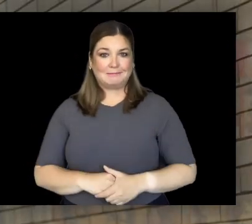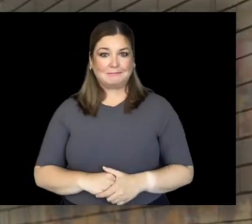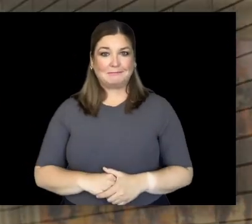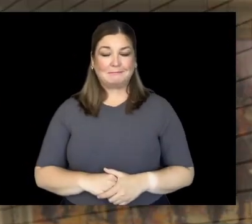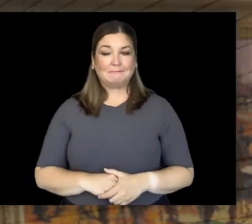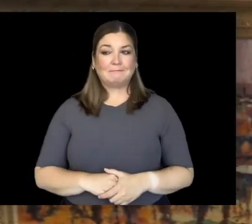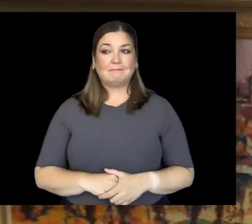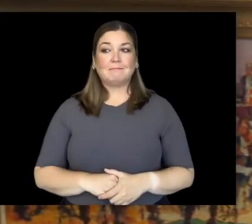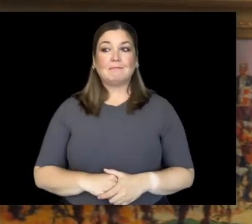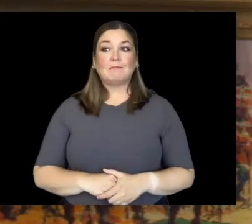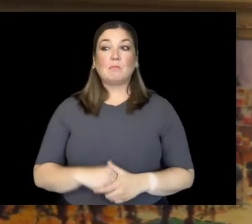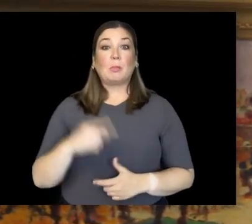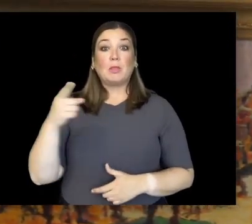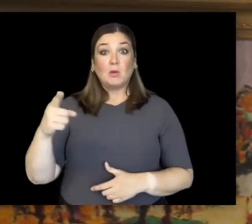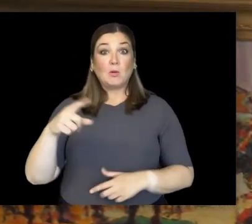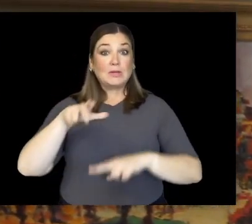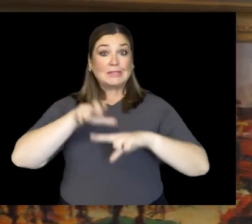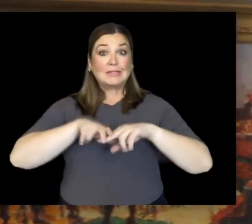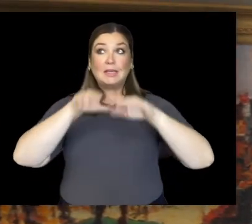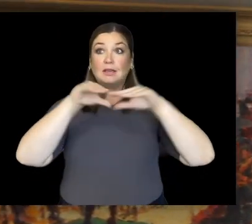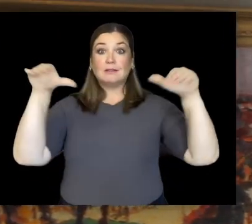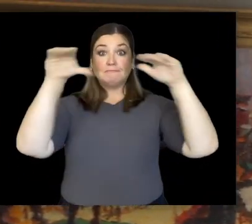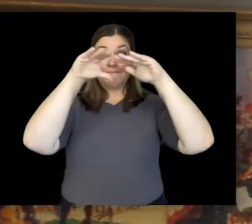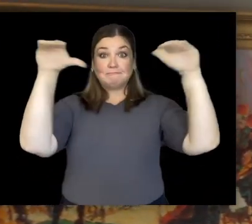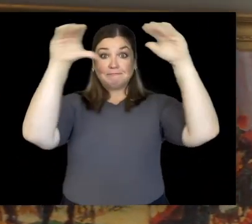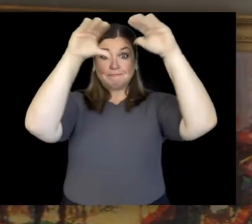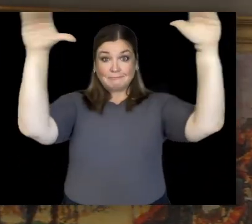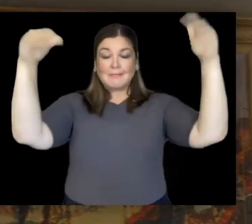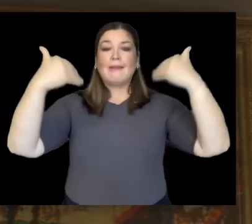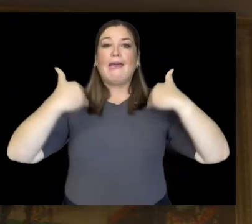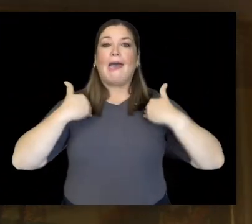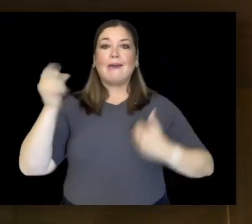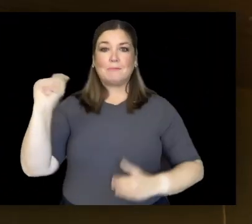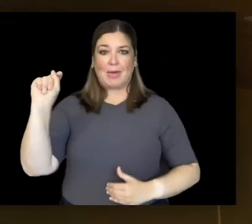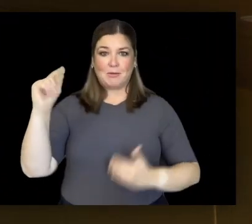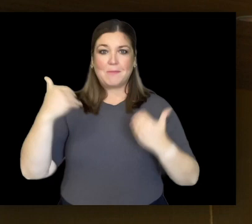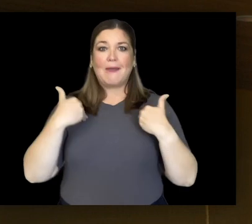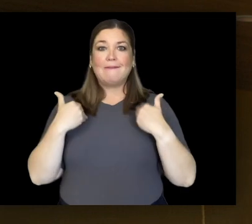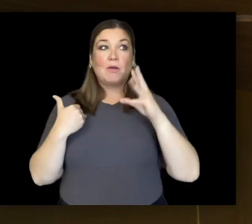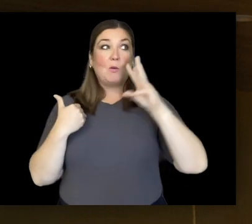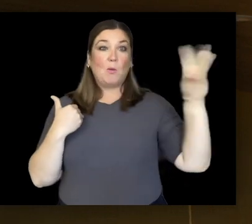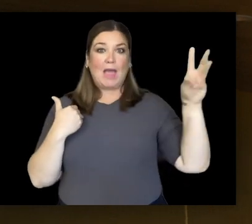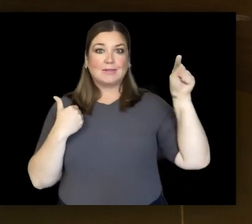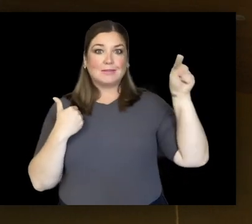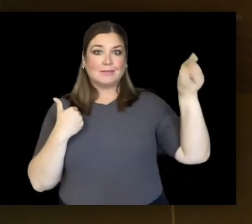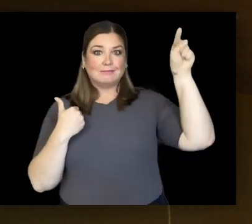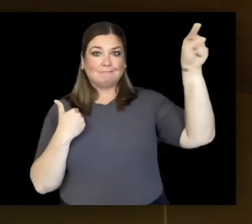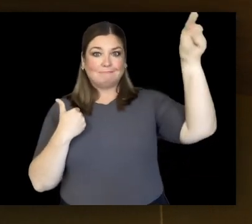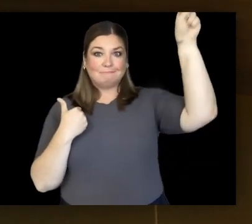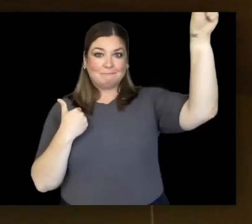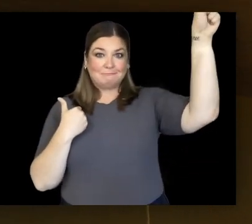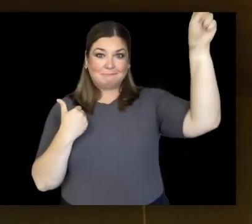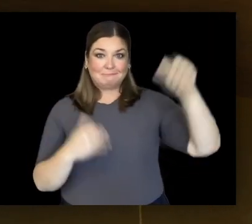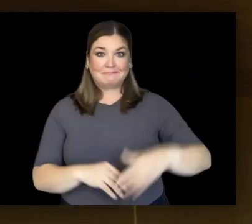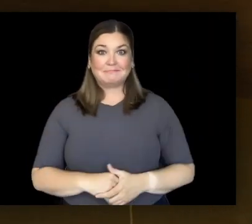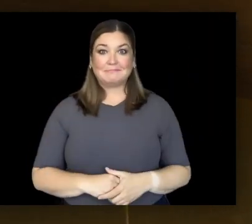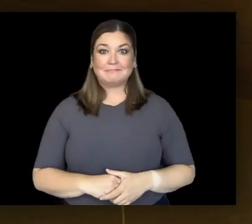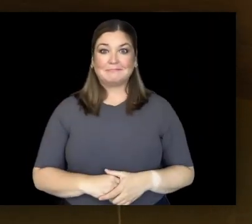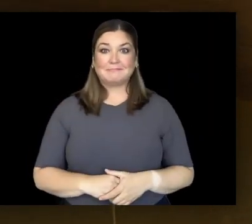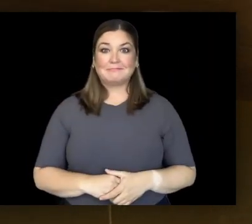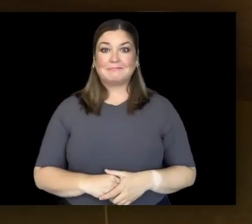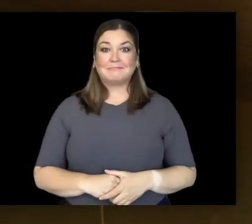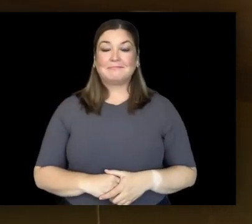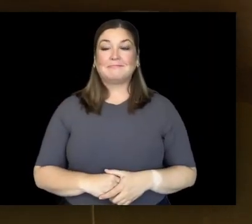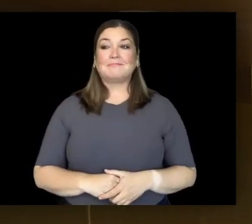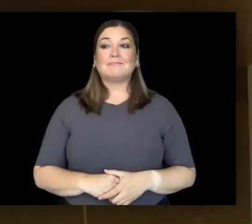to the ticket office. If you are seated on the tiers, additional restrooms can be found on the west side of the venue on each